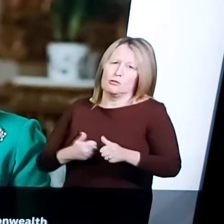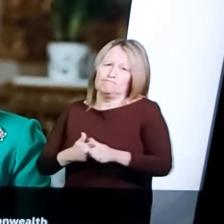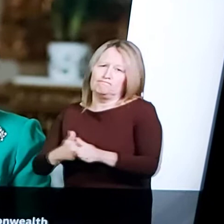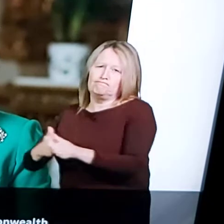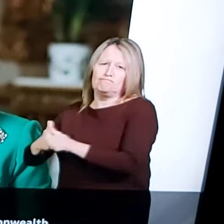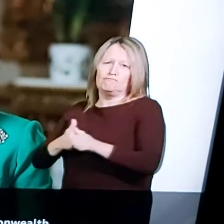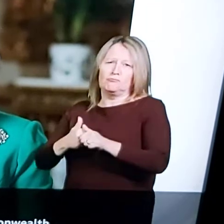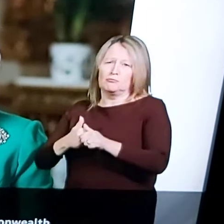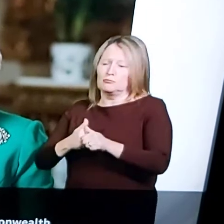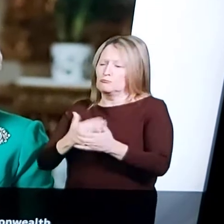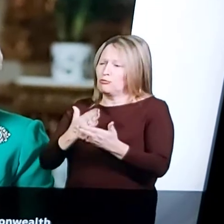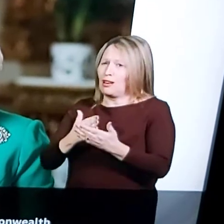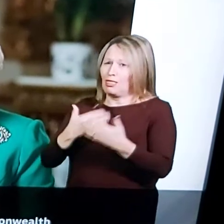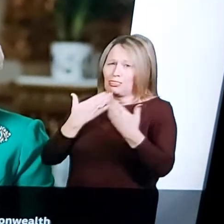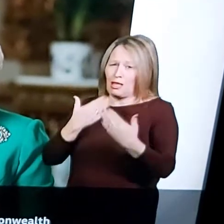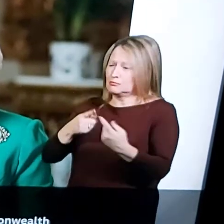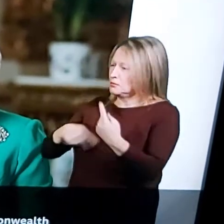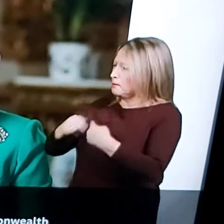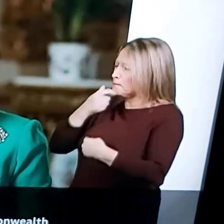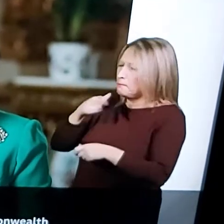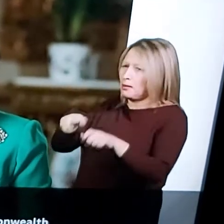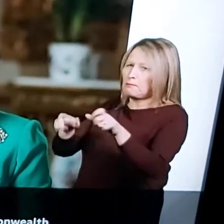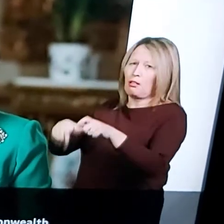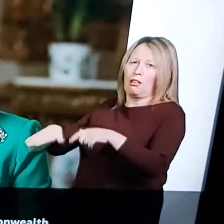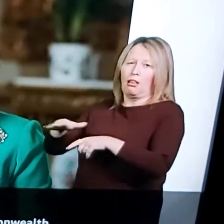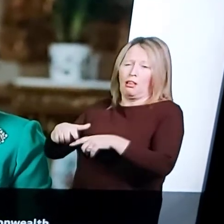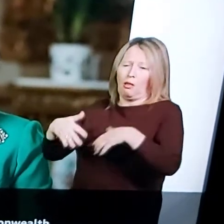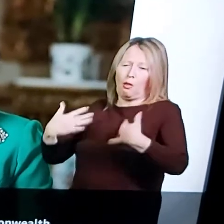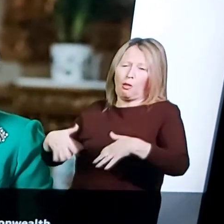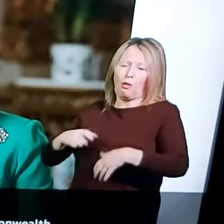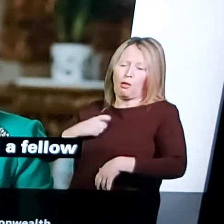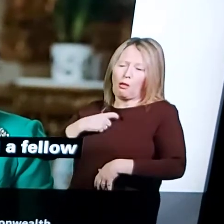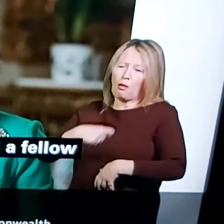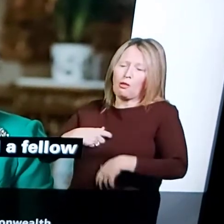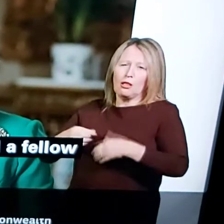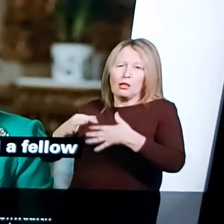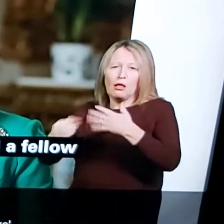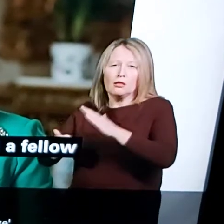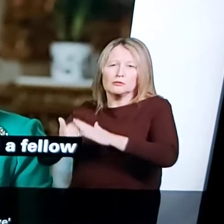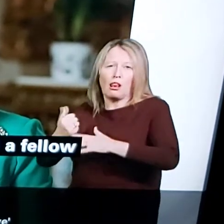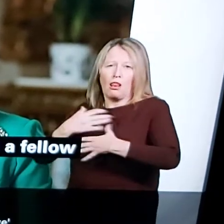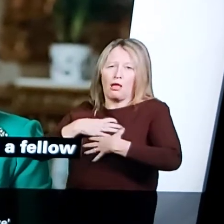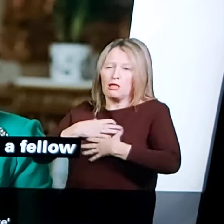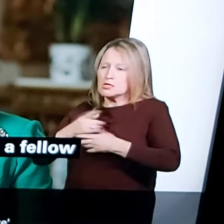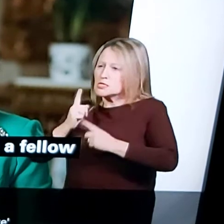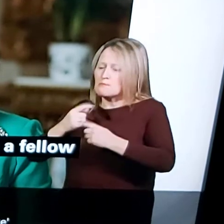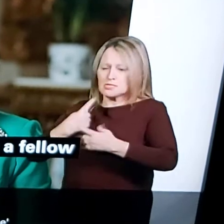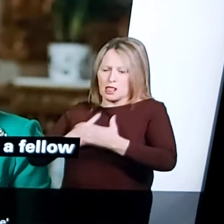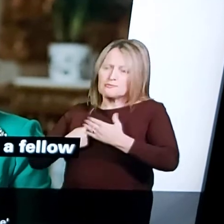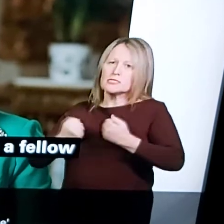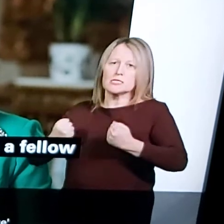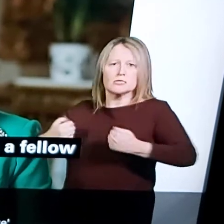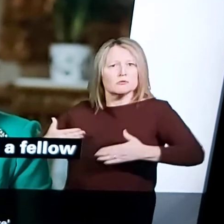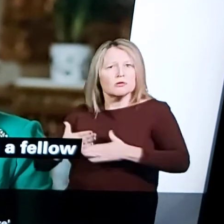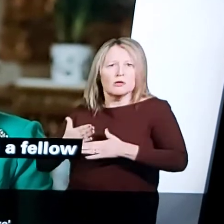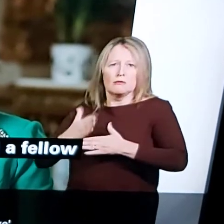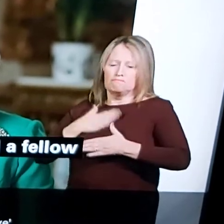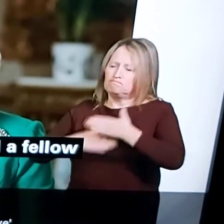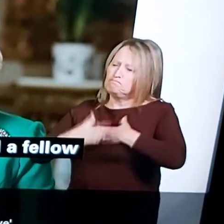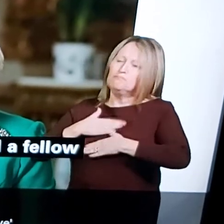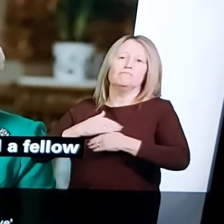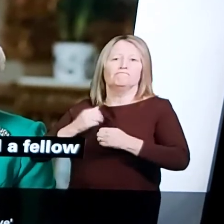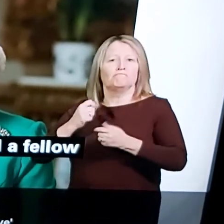of self-discipline, of quiet, good-humoured resolve, and of fellow feeling still characterize this